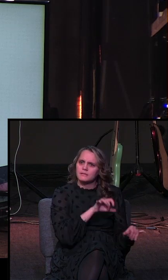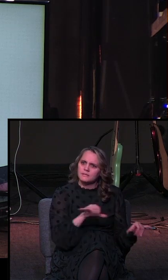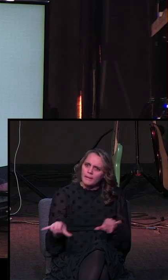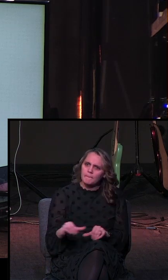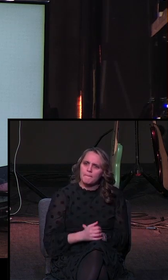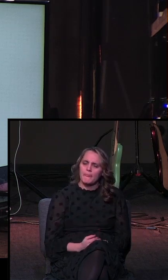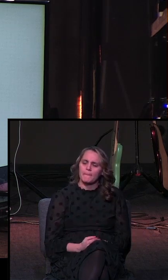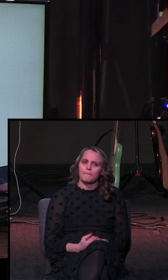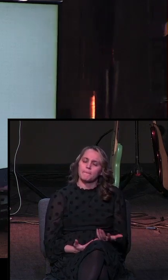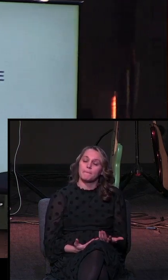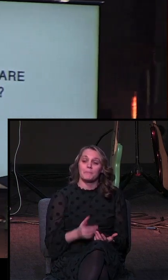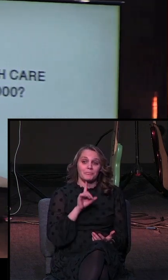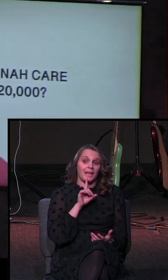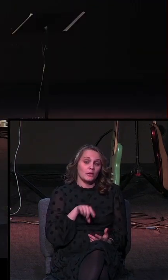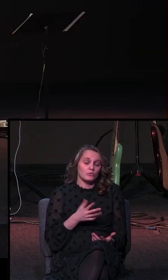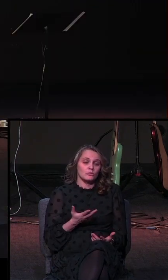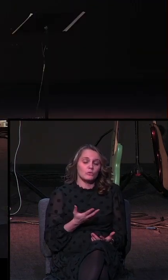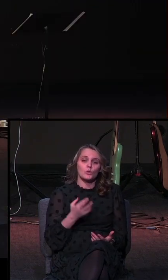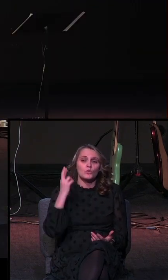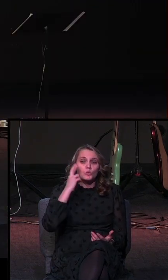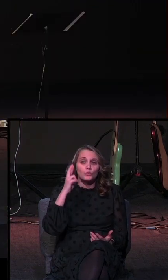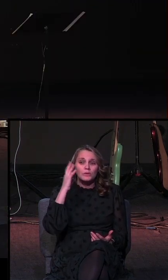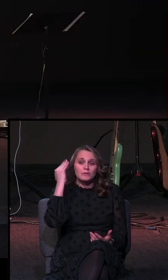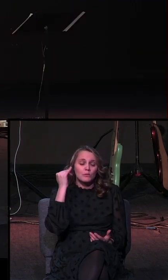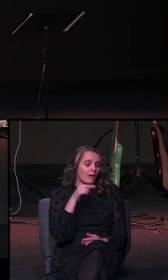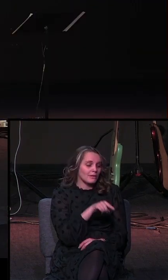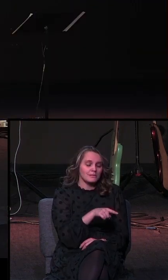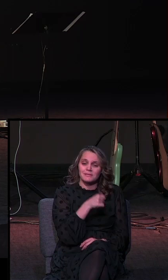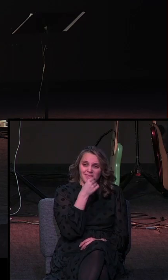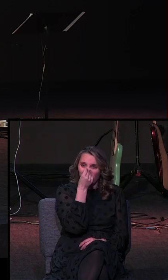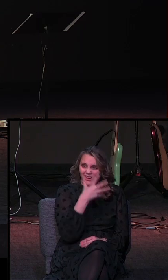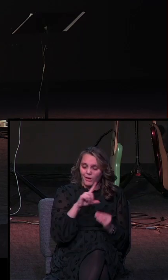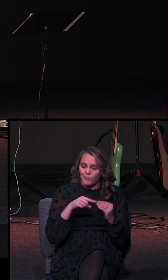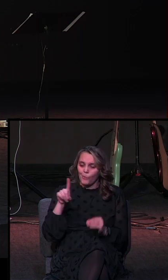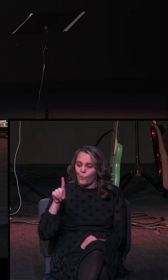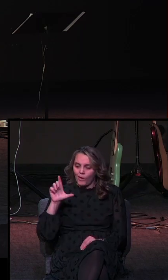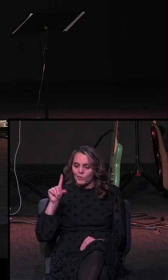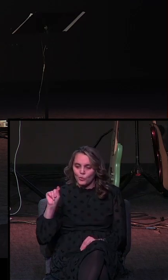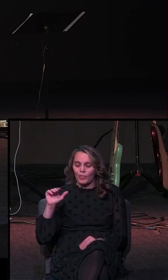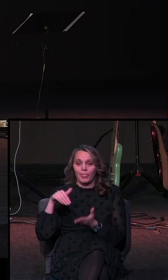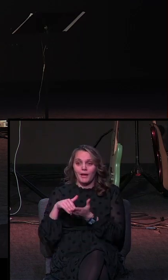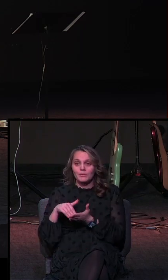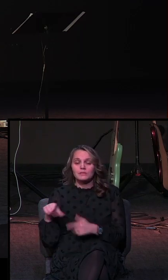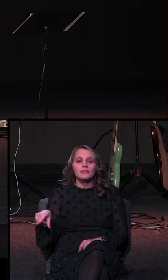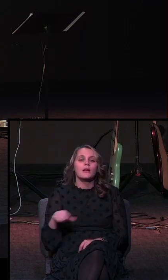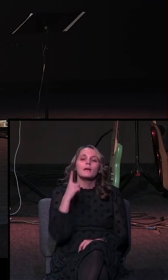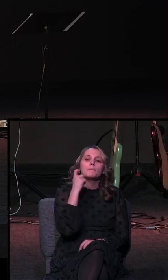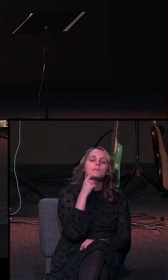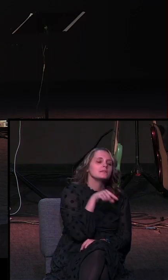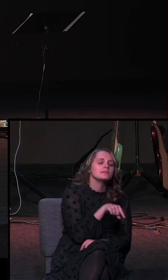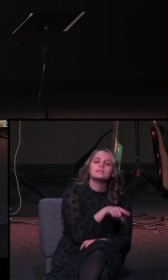And the answer is, the reason Jonah still doesn't care about the 120,000 is because even at this point in the story, Jonah still does